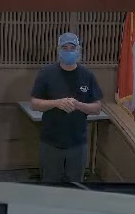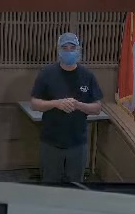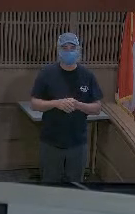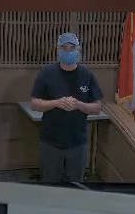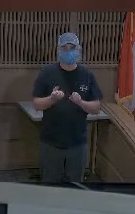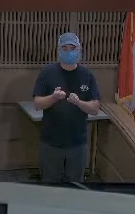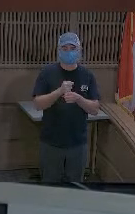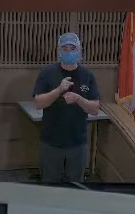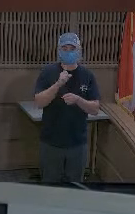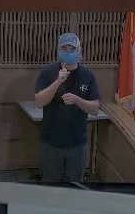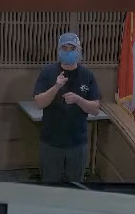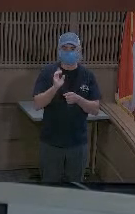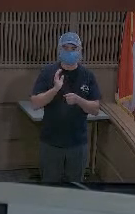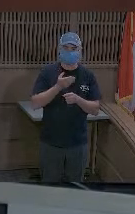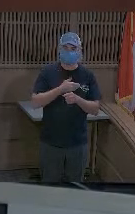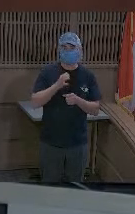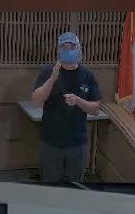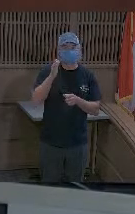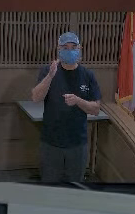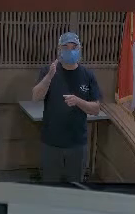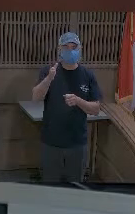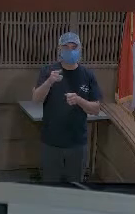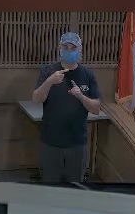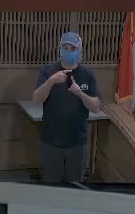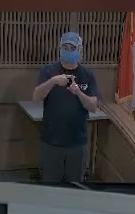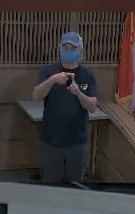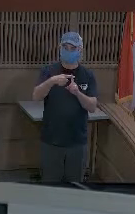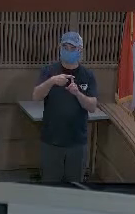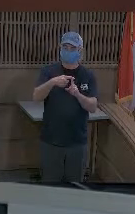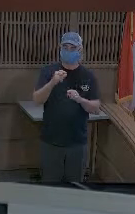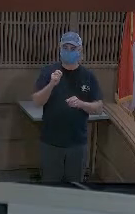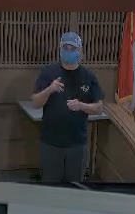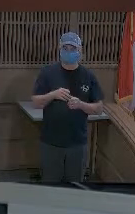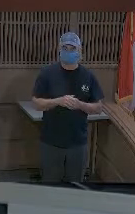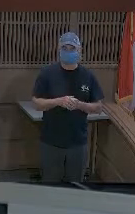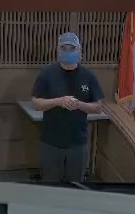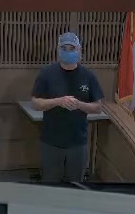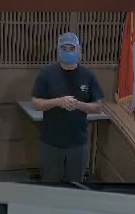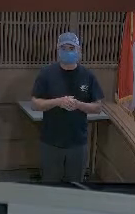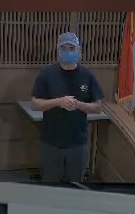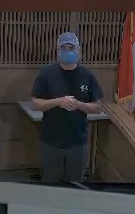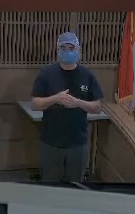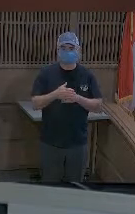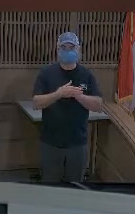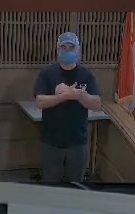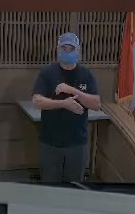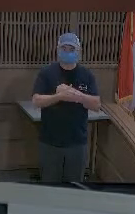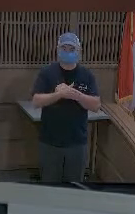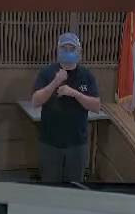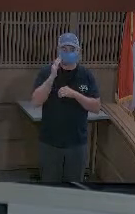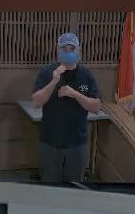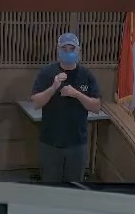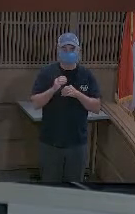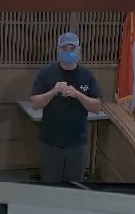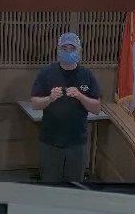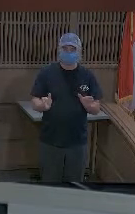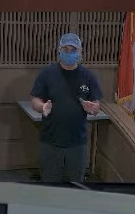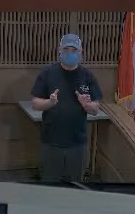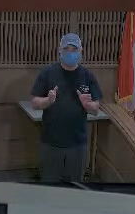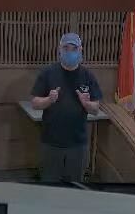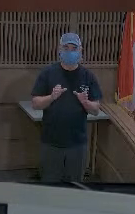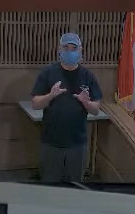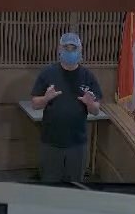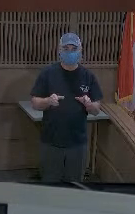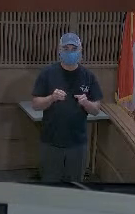future. Additionally, the county is going to be considering some additional efforts. We're determining right now whether or not it's going to